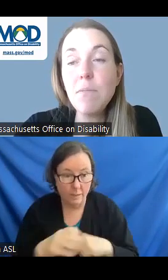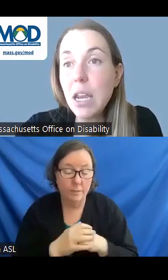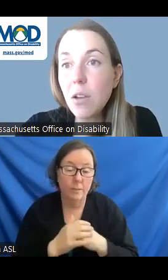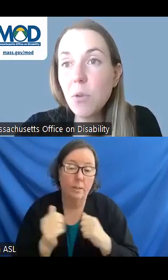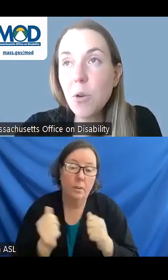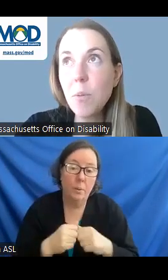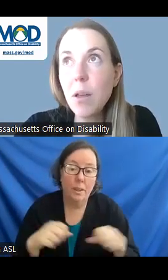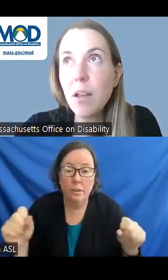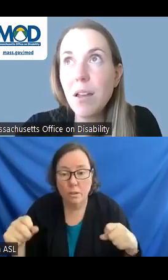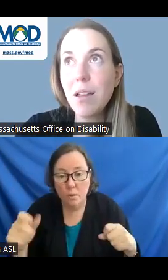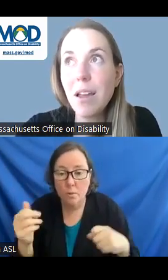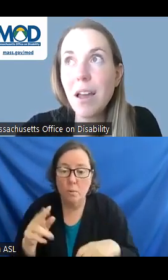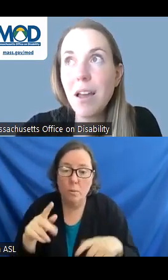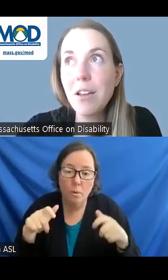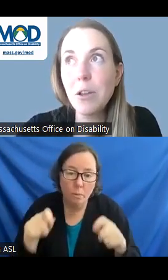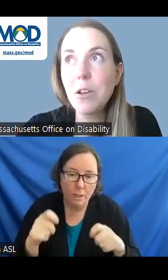the meeting room